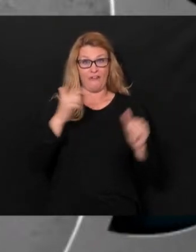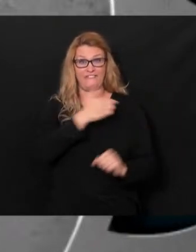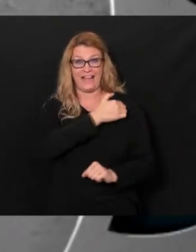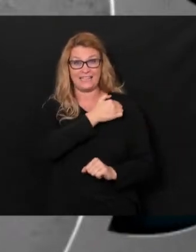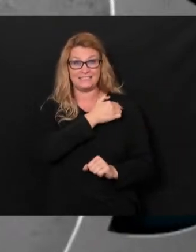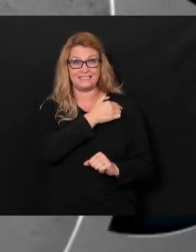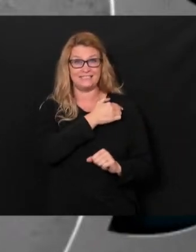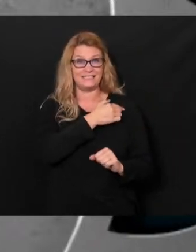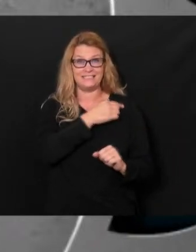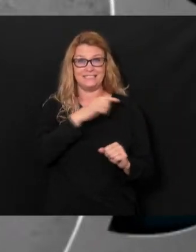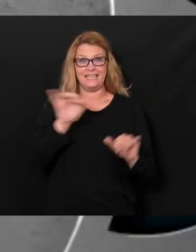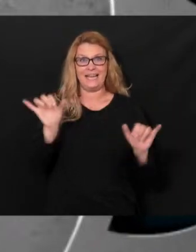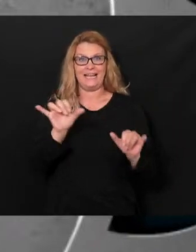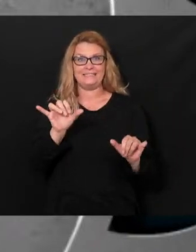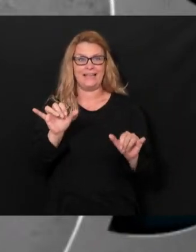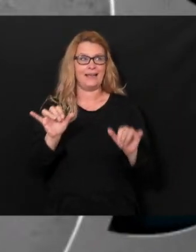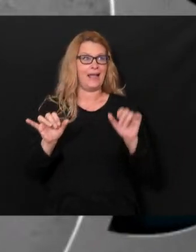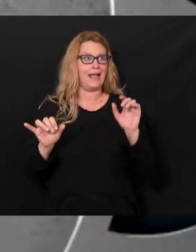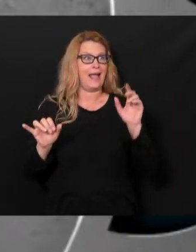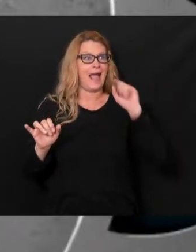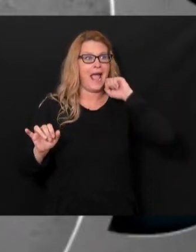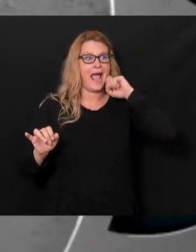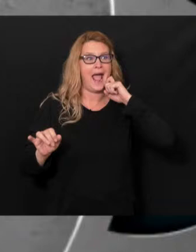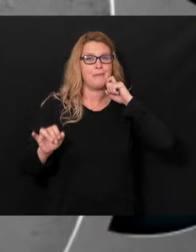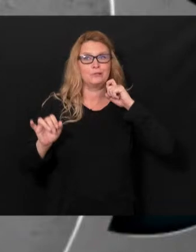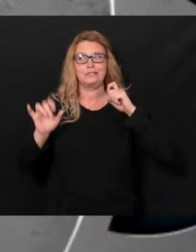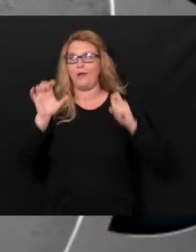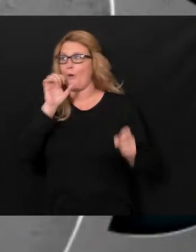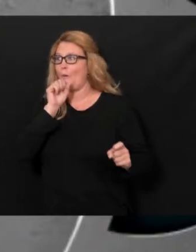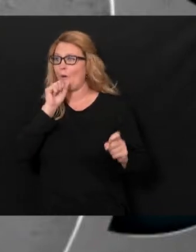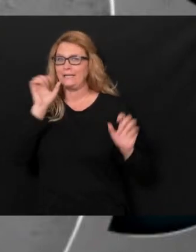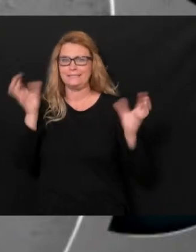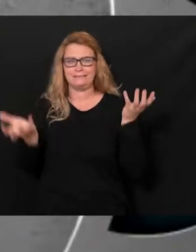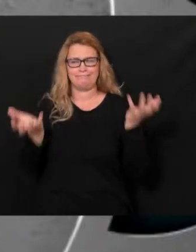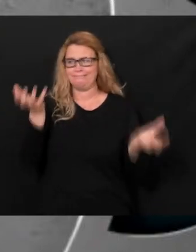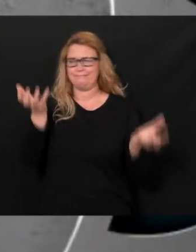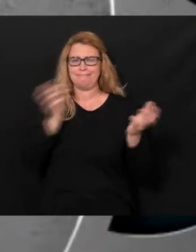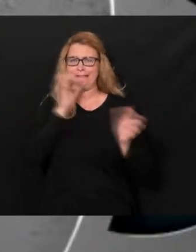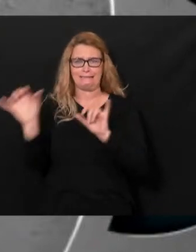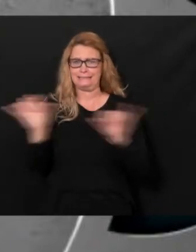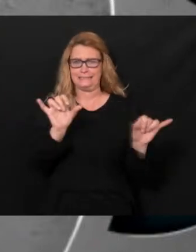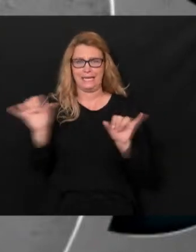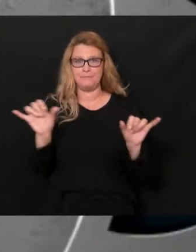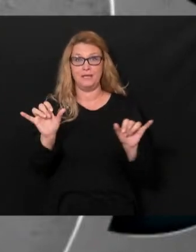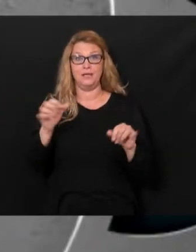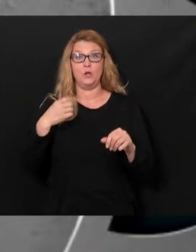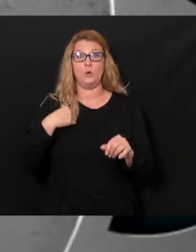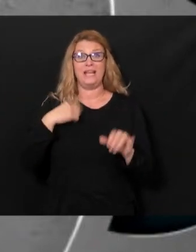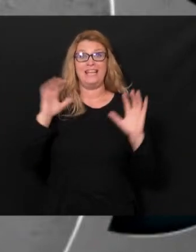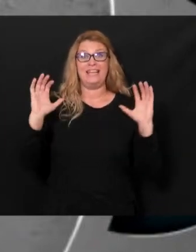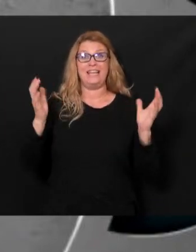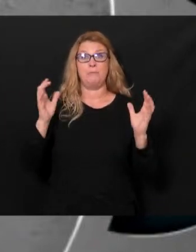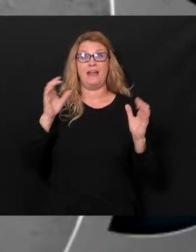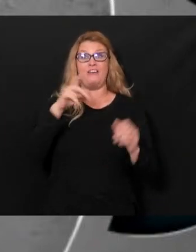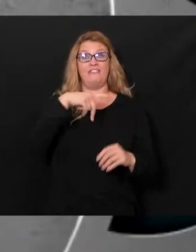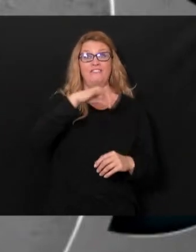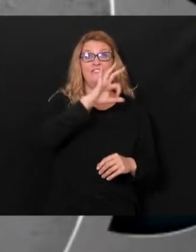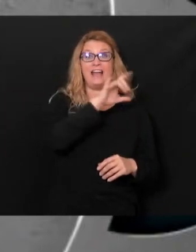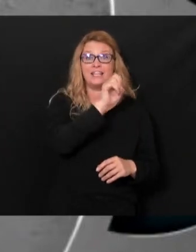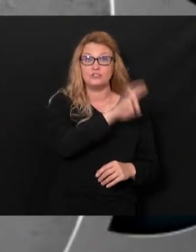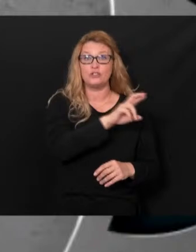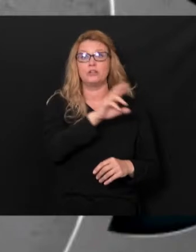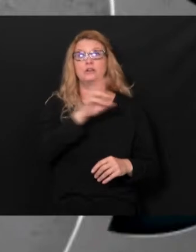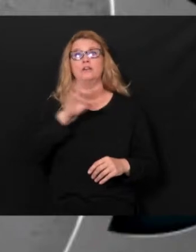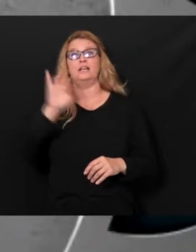like apples and oranges. So if we want to compare Pfizer and the Johnson & Johnson vaccine, Pfizer was